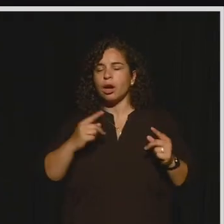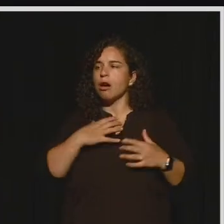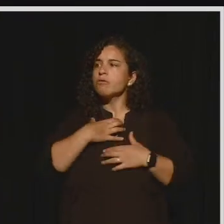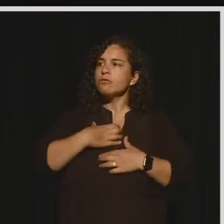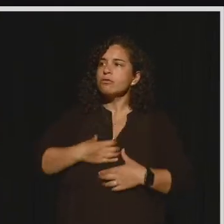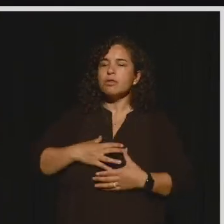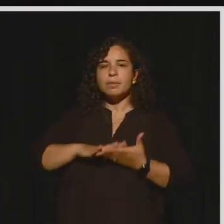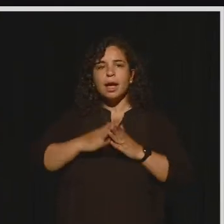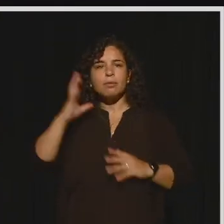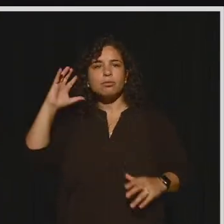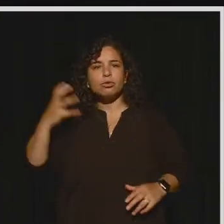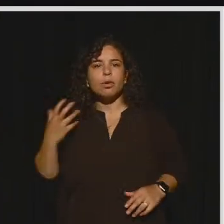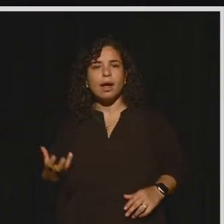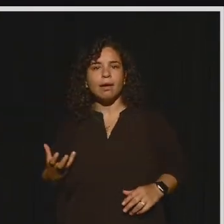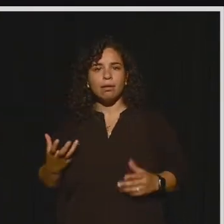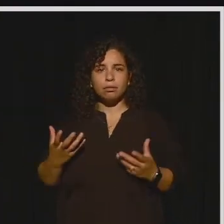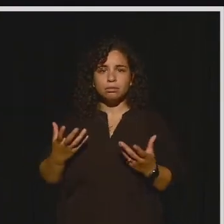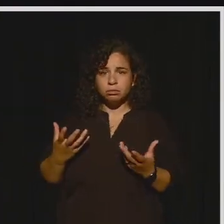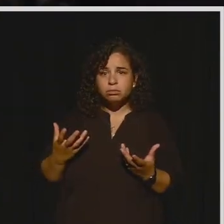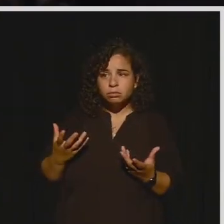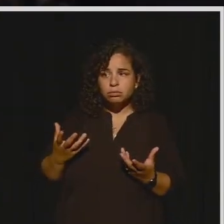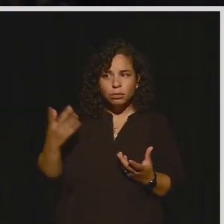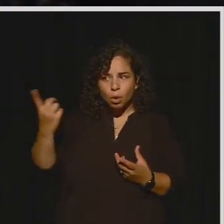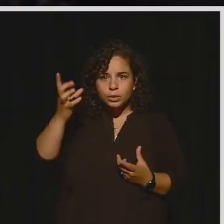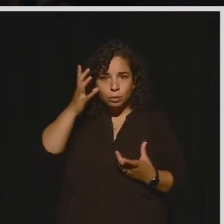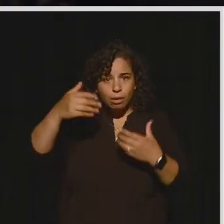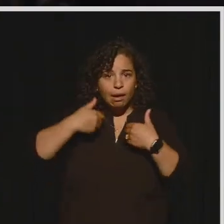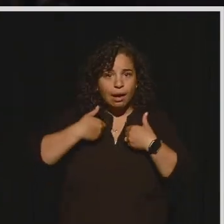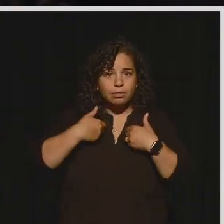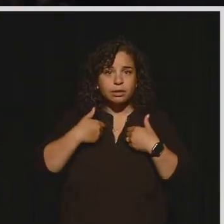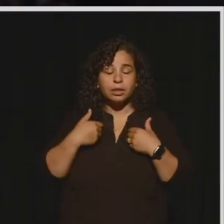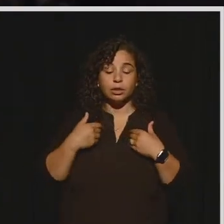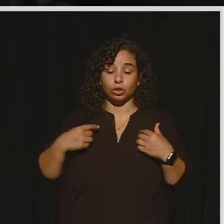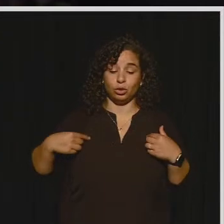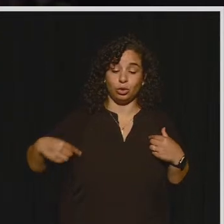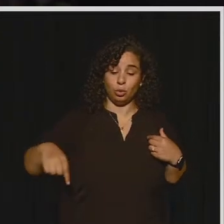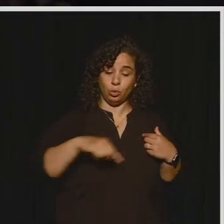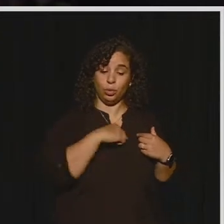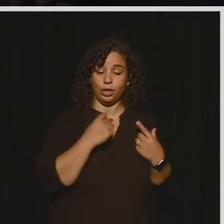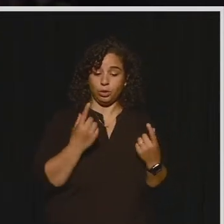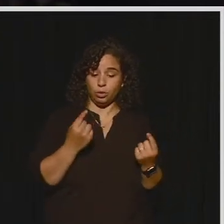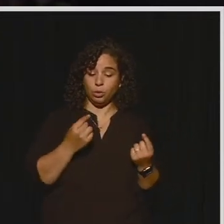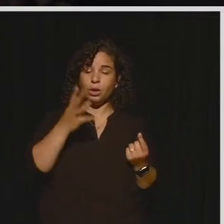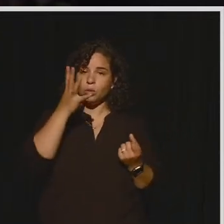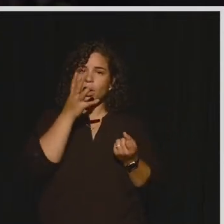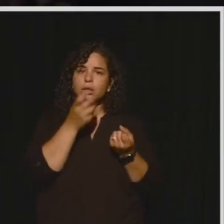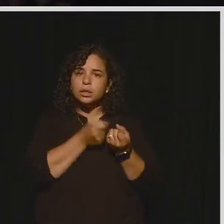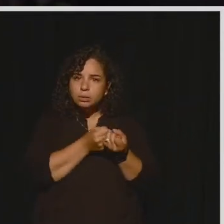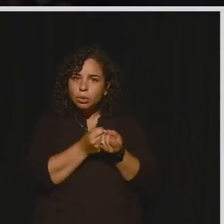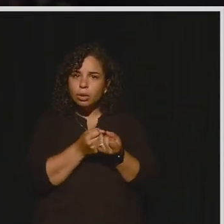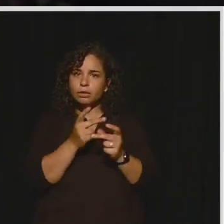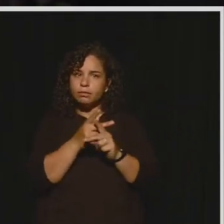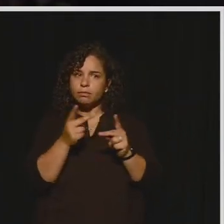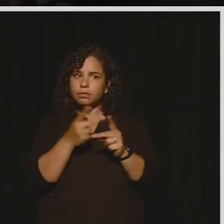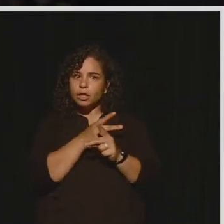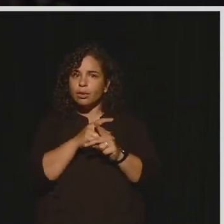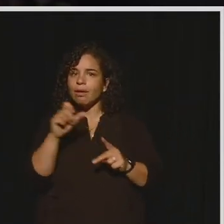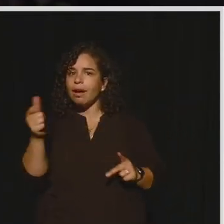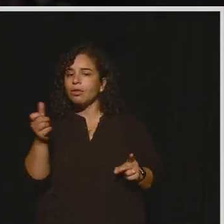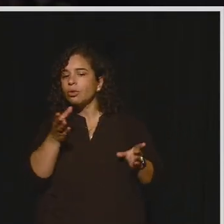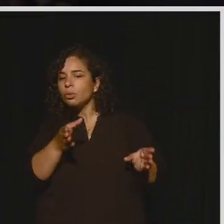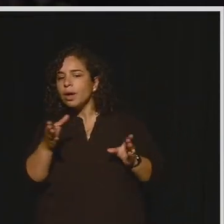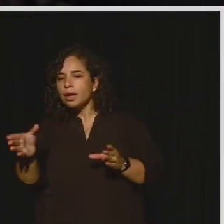that we just need to support and find more creative ways to channel it in different ways, because now there